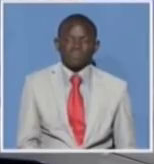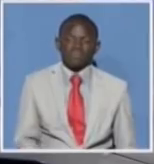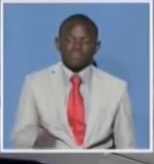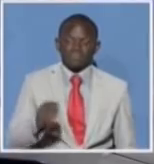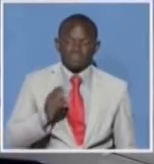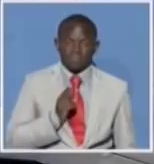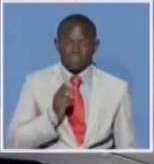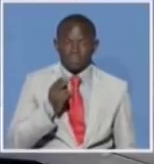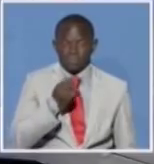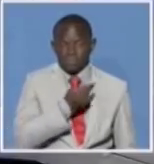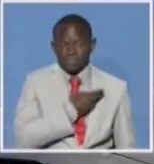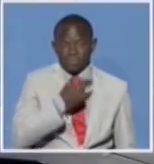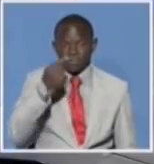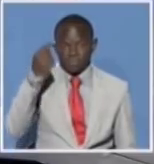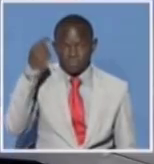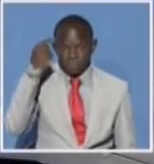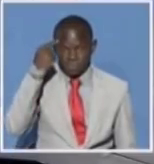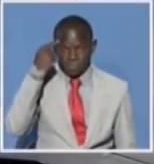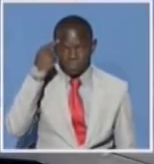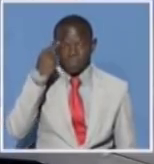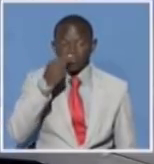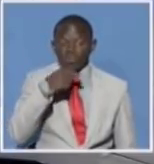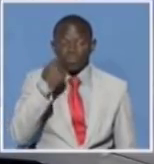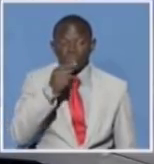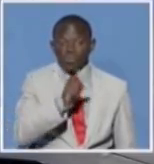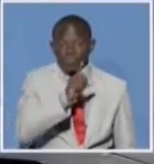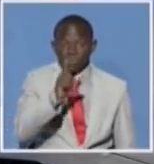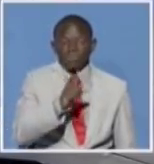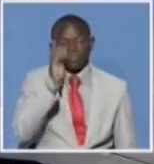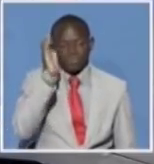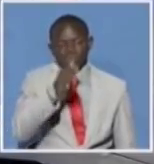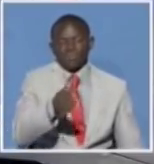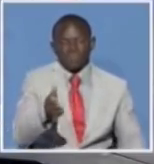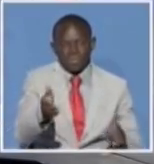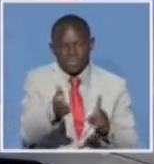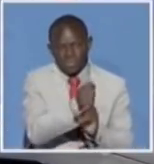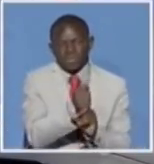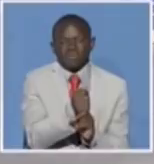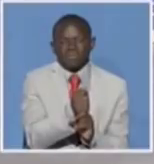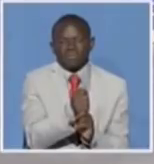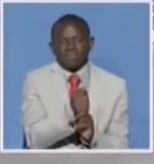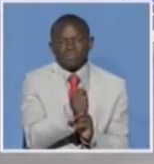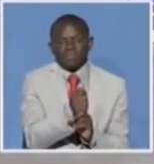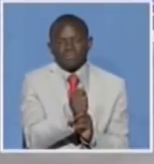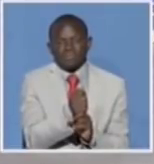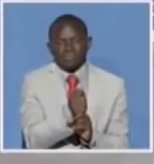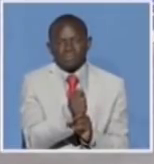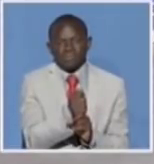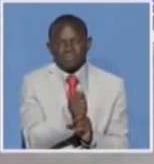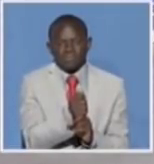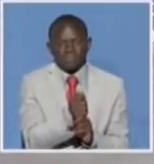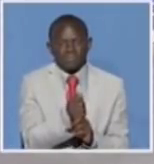will bring the culprits to book. People will argue that this is a simple issue. By now you should know where the leakage